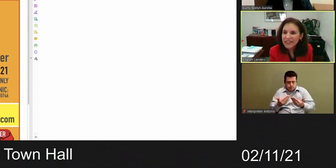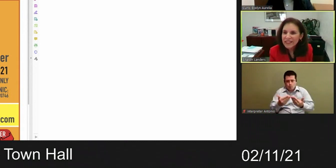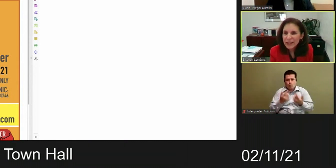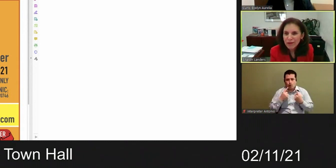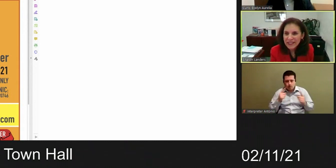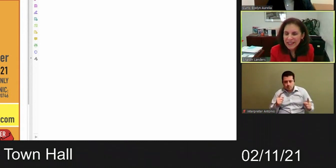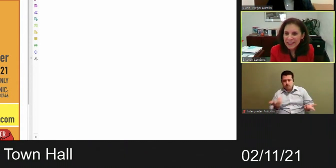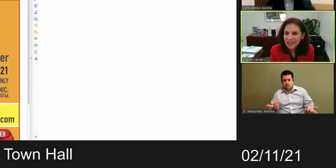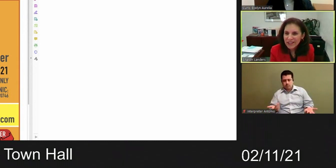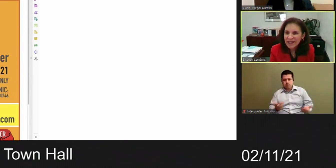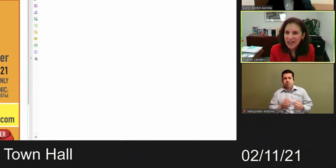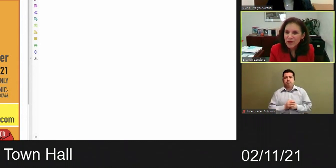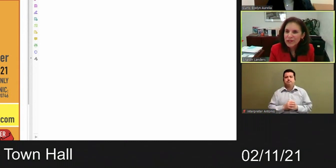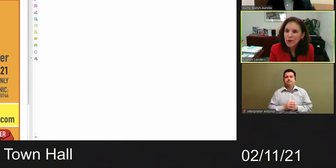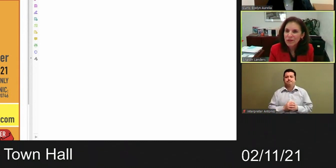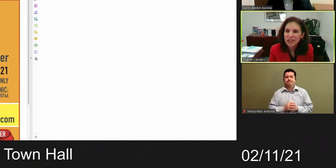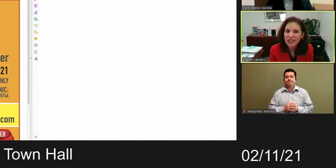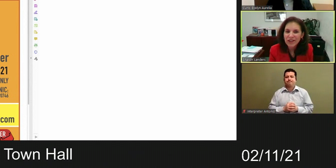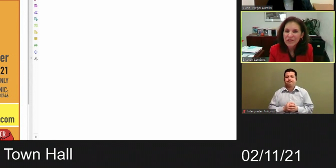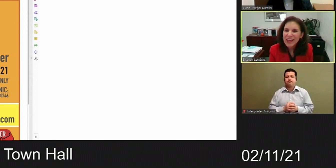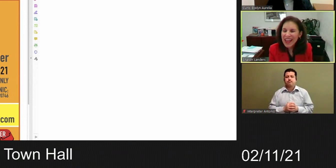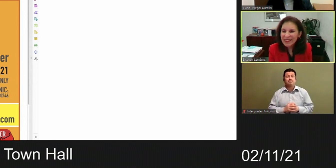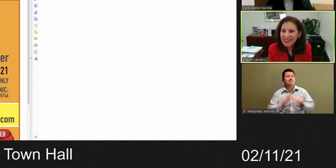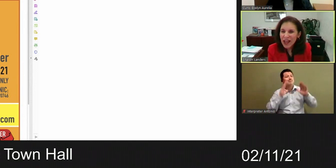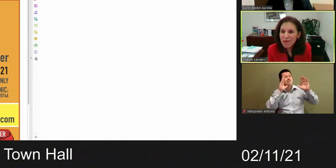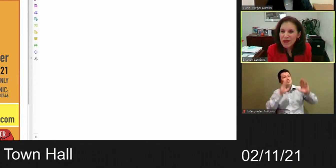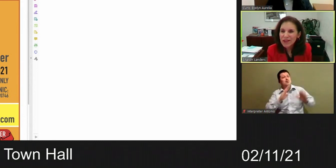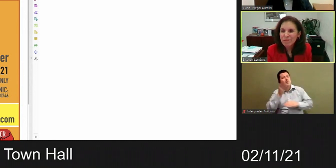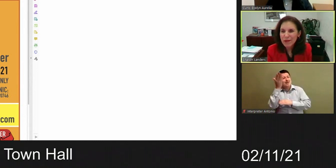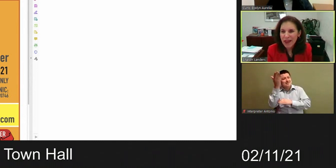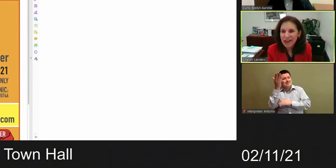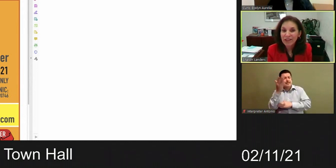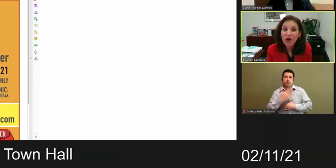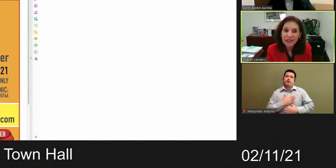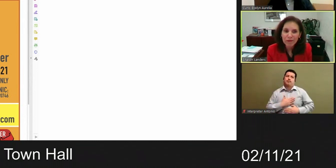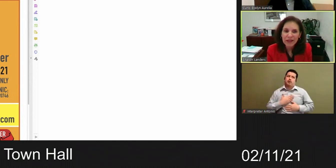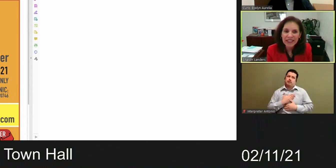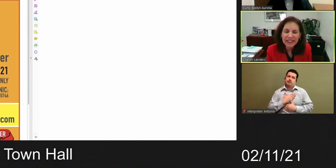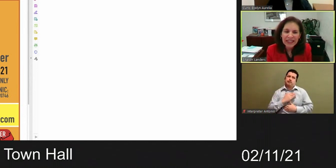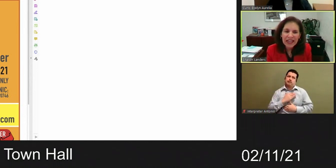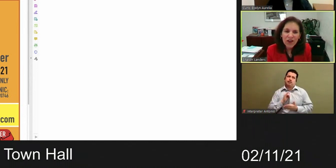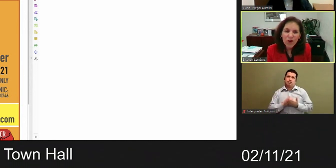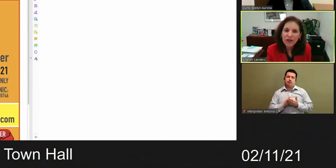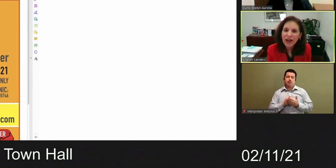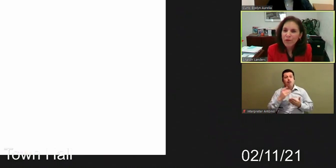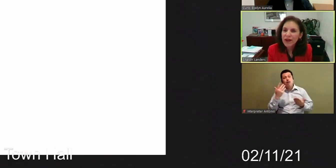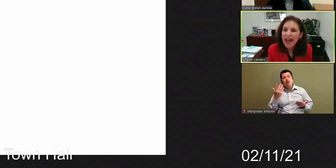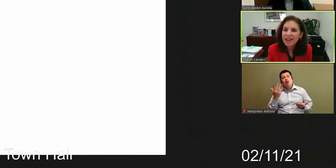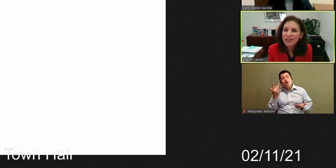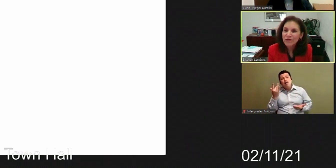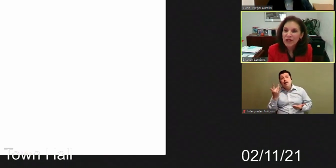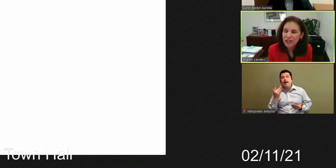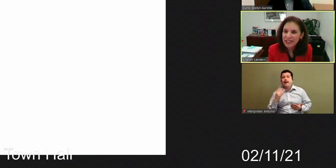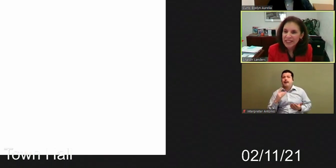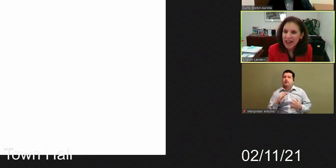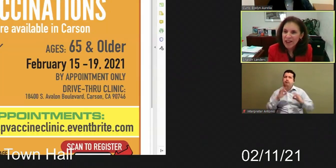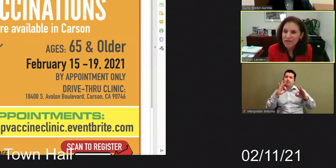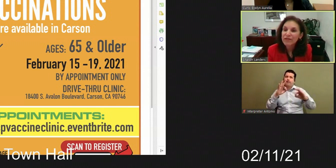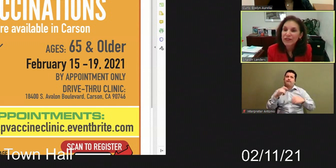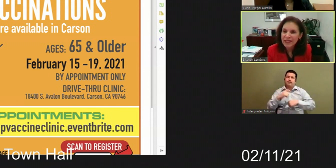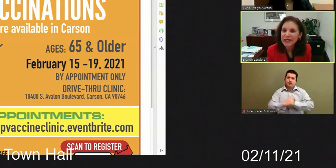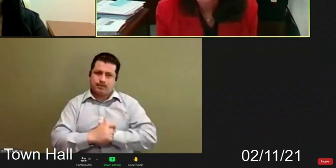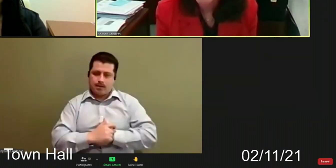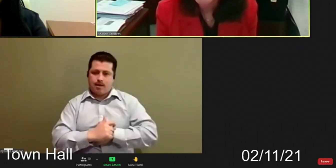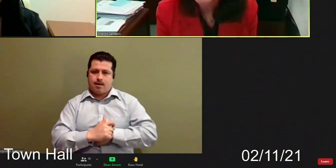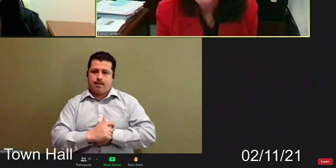Really excellent presentation. We're so appreciative. The timing couldn't be better also because we're actually fortunate to have